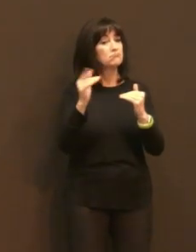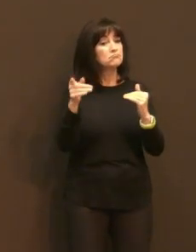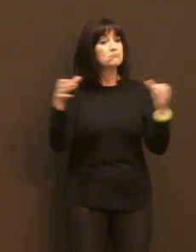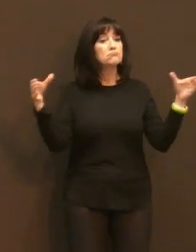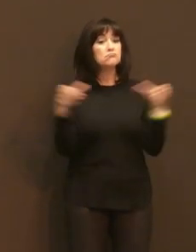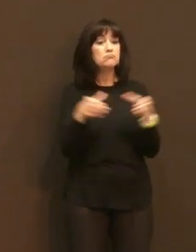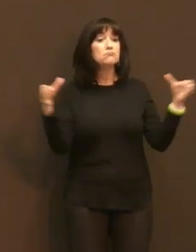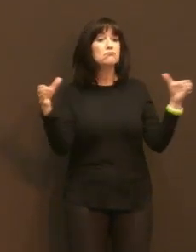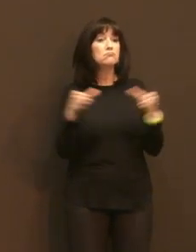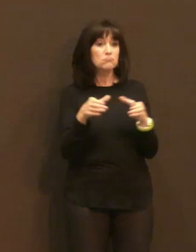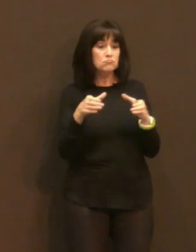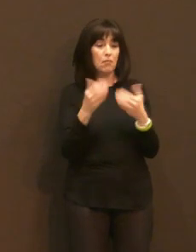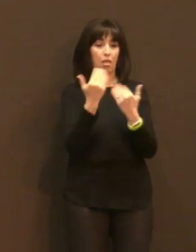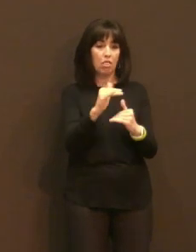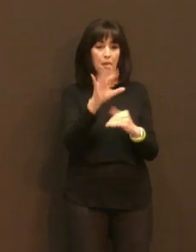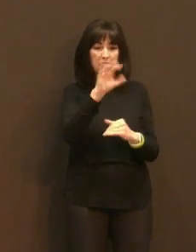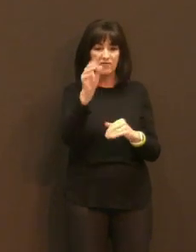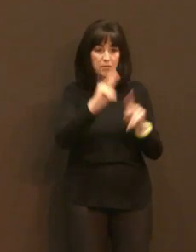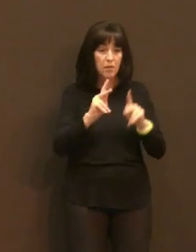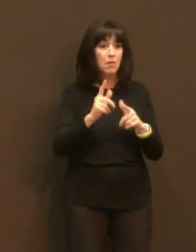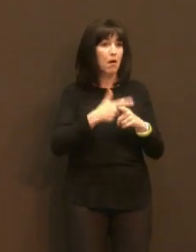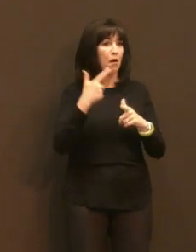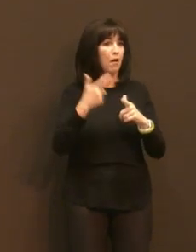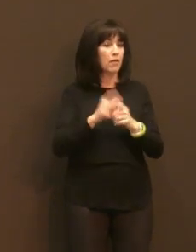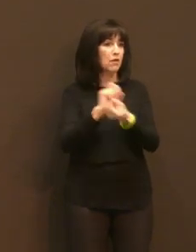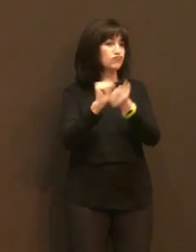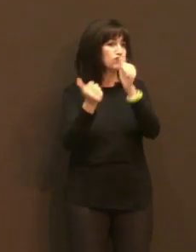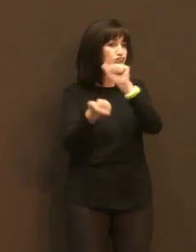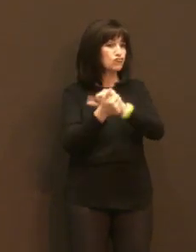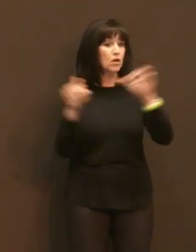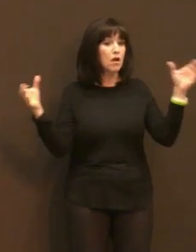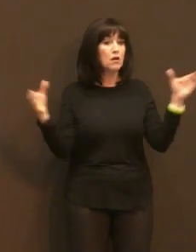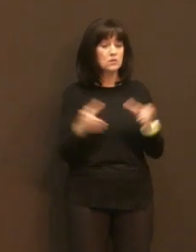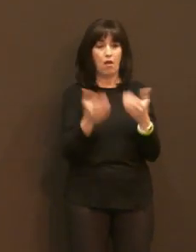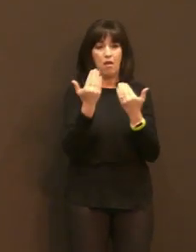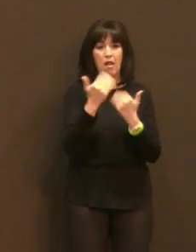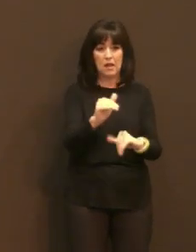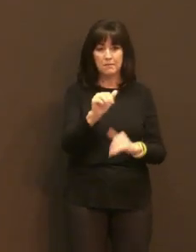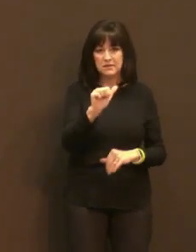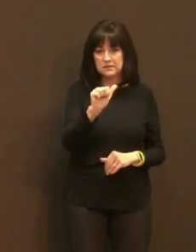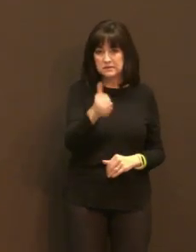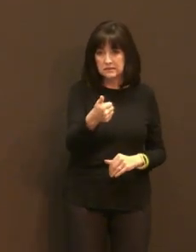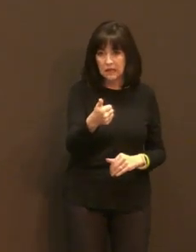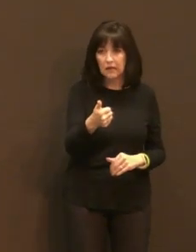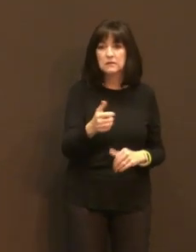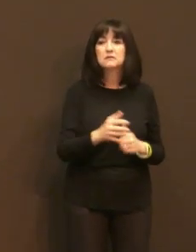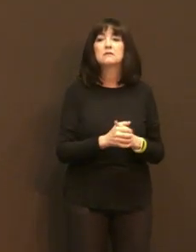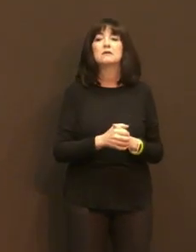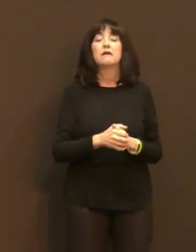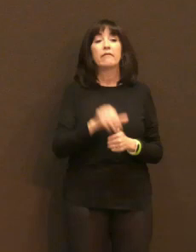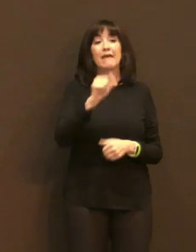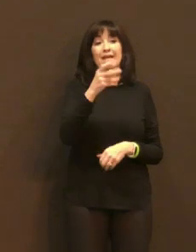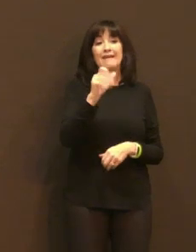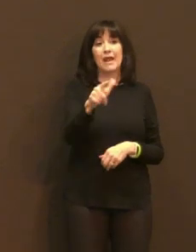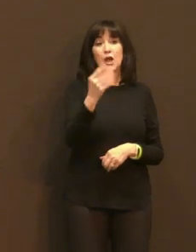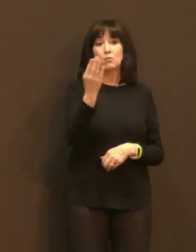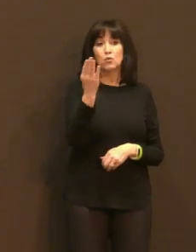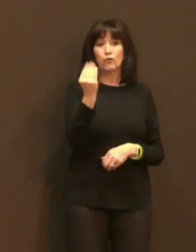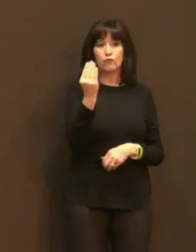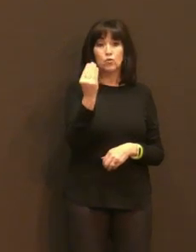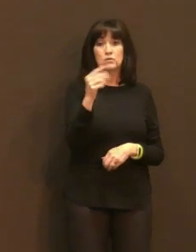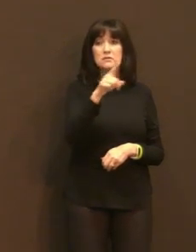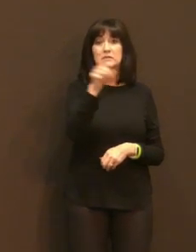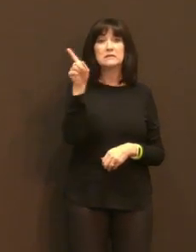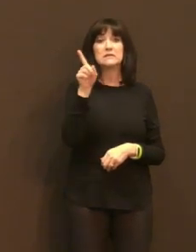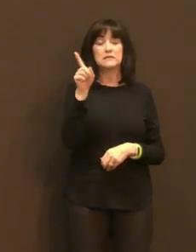than 10 people. Most recently, on April the 14th, the stricter measures in our long-term